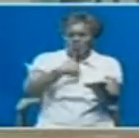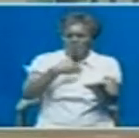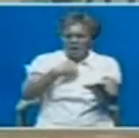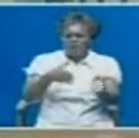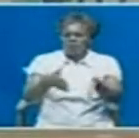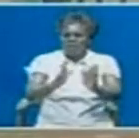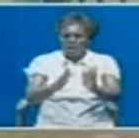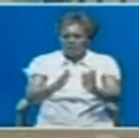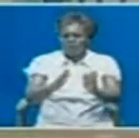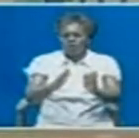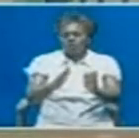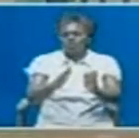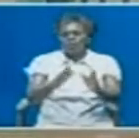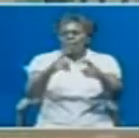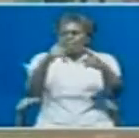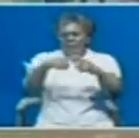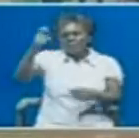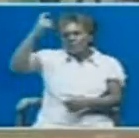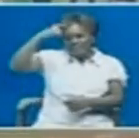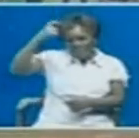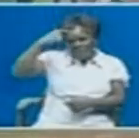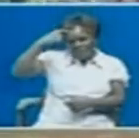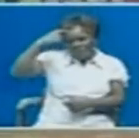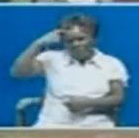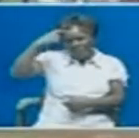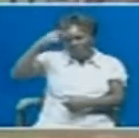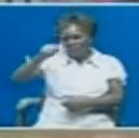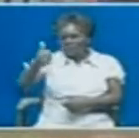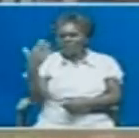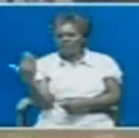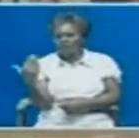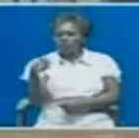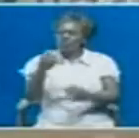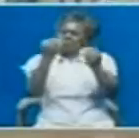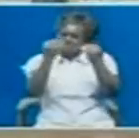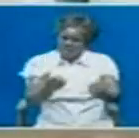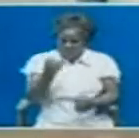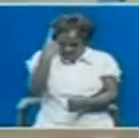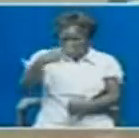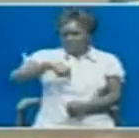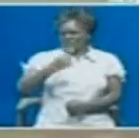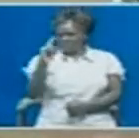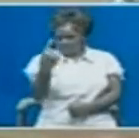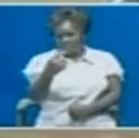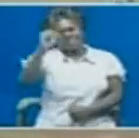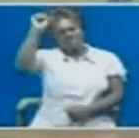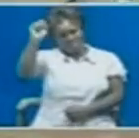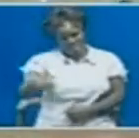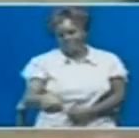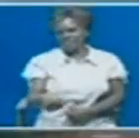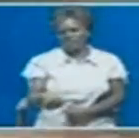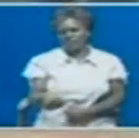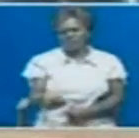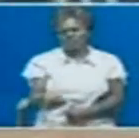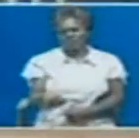mechanism of a Range Rover Sport, but the mentality of a tuk-tuk. Yes. So you need to understand who you are. Fine, yes, his